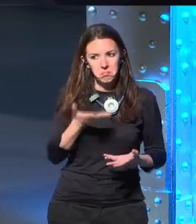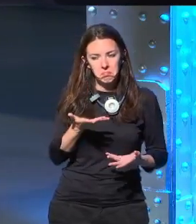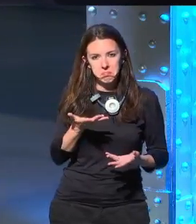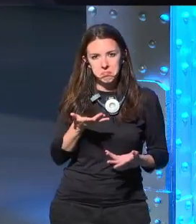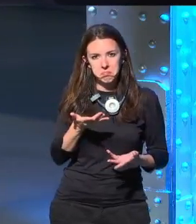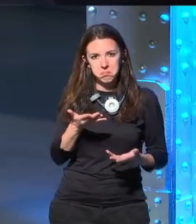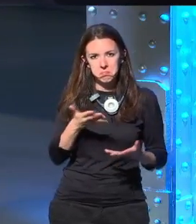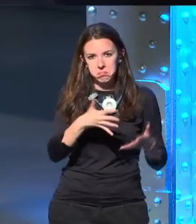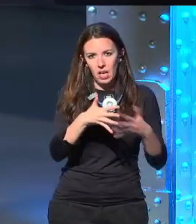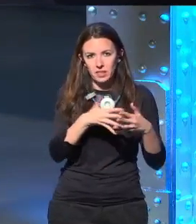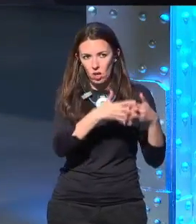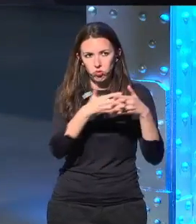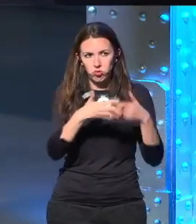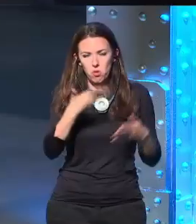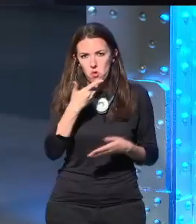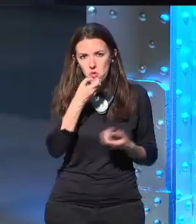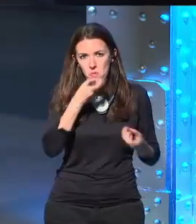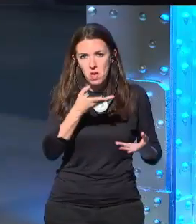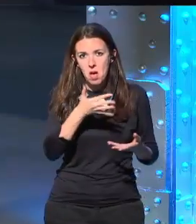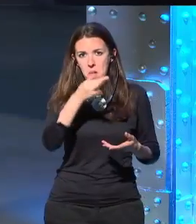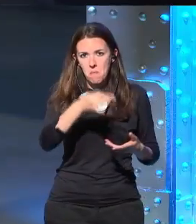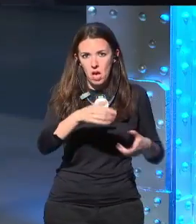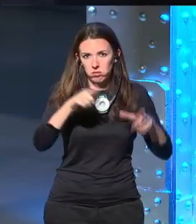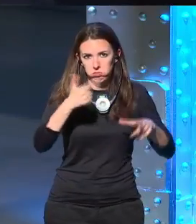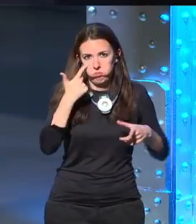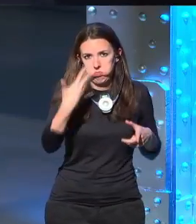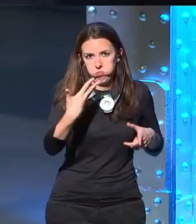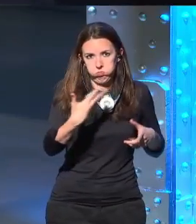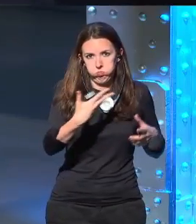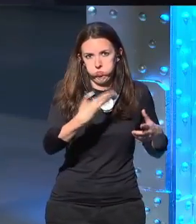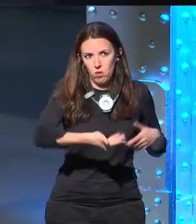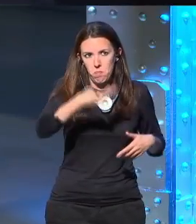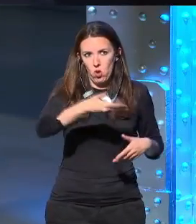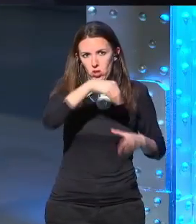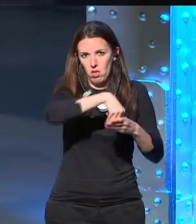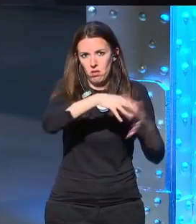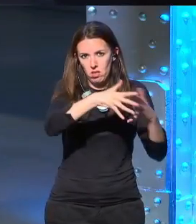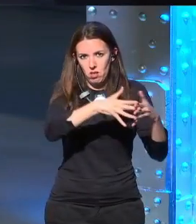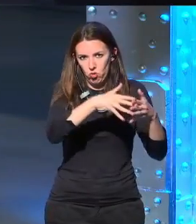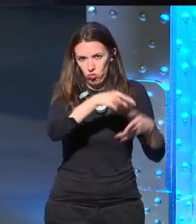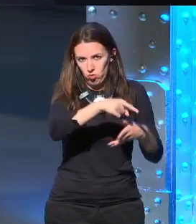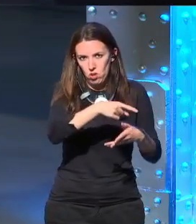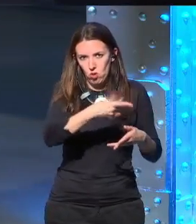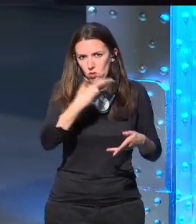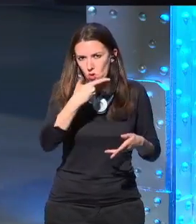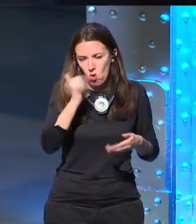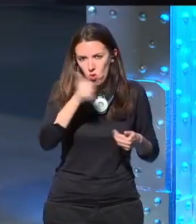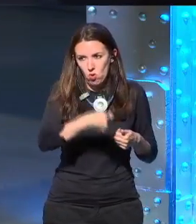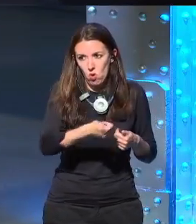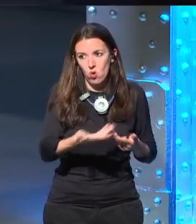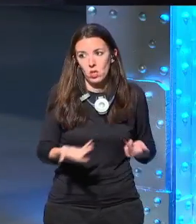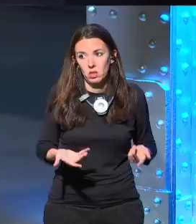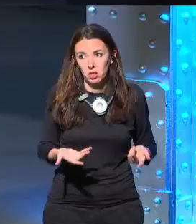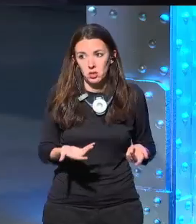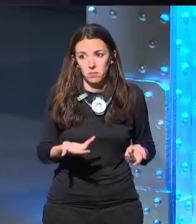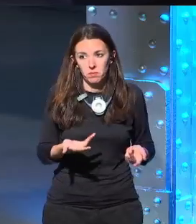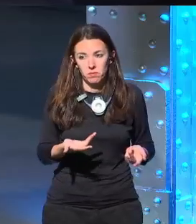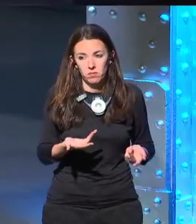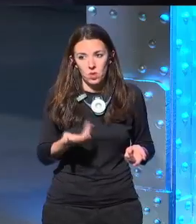bit, quite well, the United States. A lot of the key VIP people, important people in the United